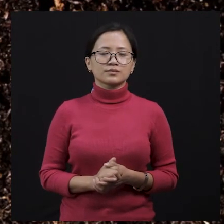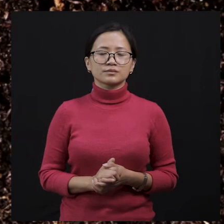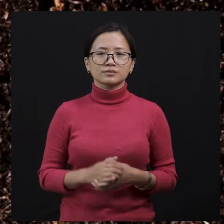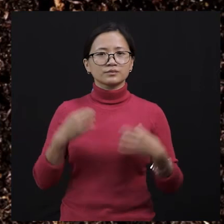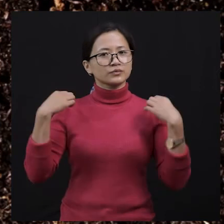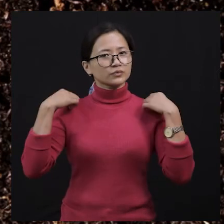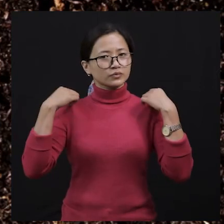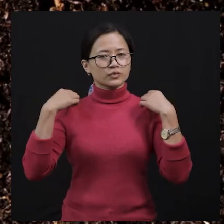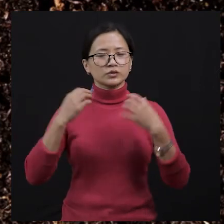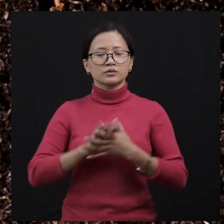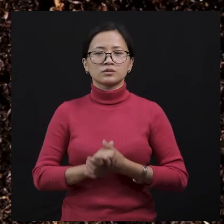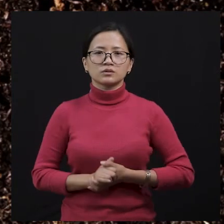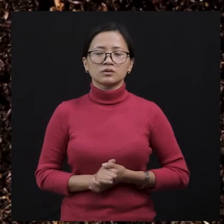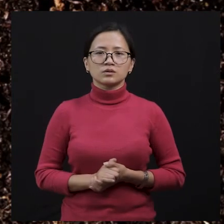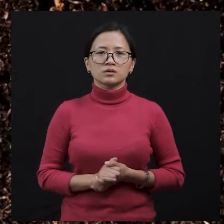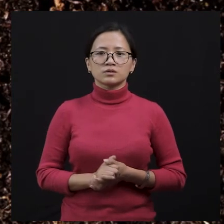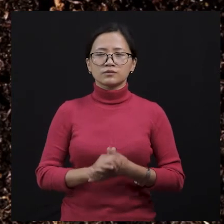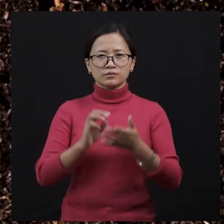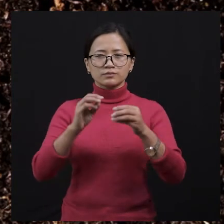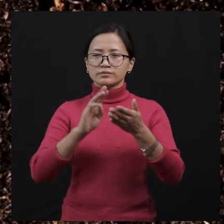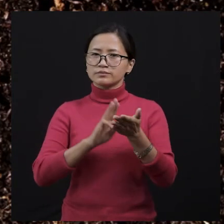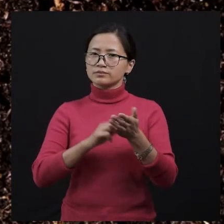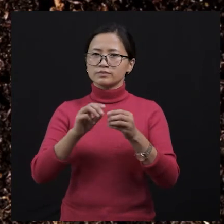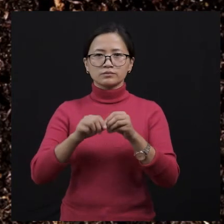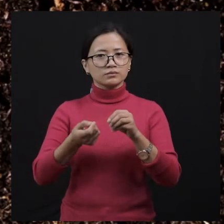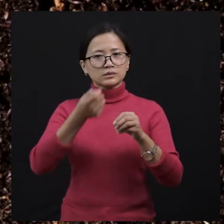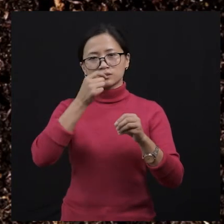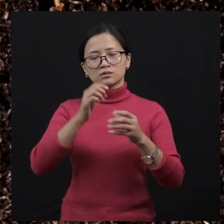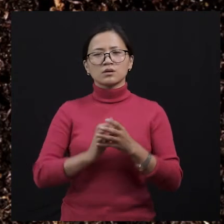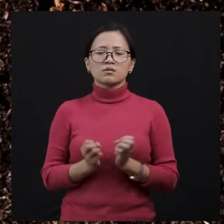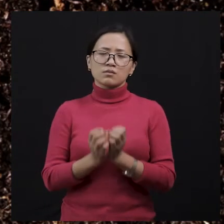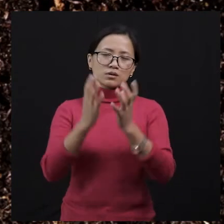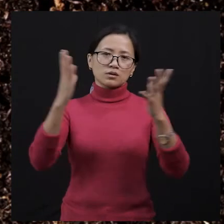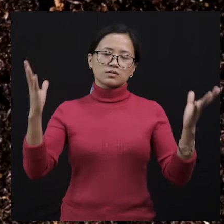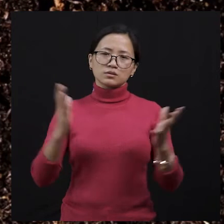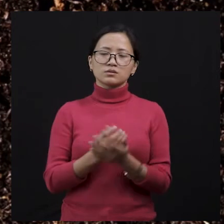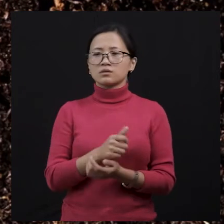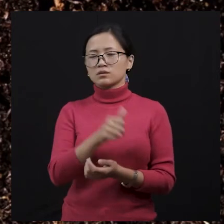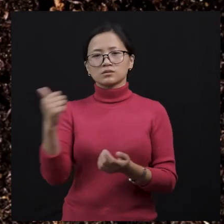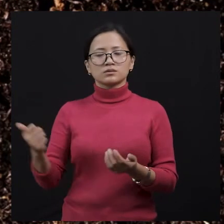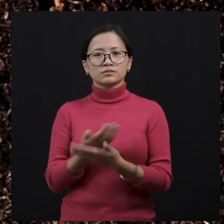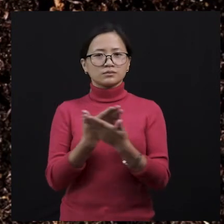for clothes, for medicines, and many other purposes.